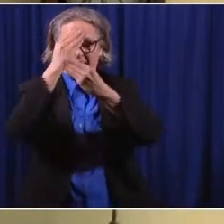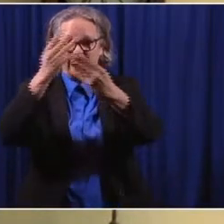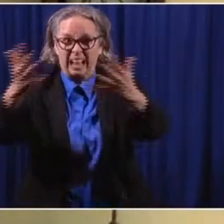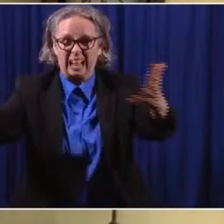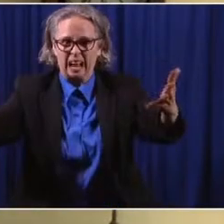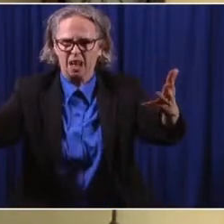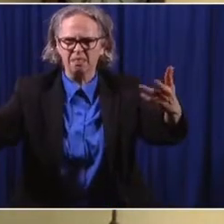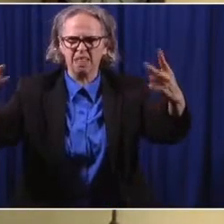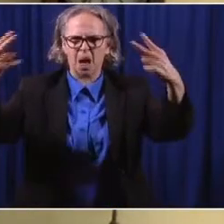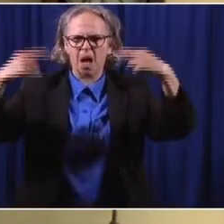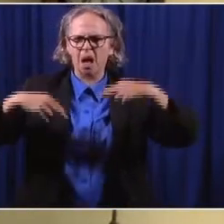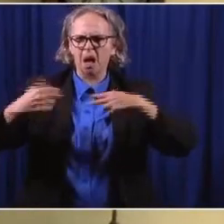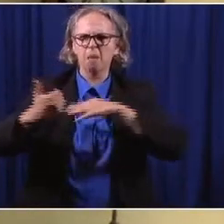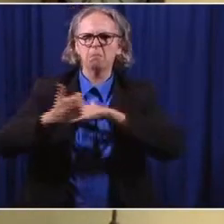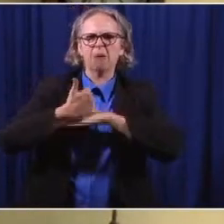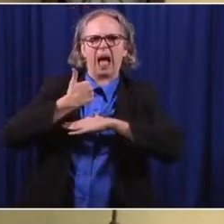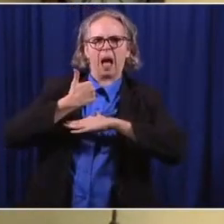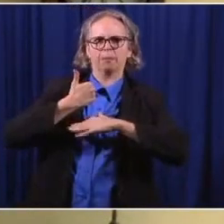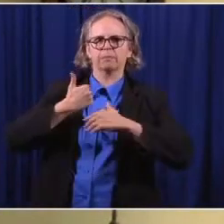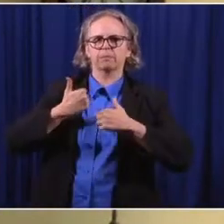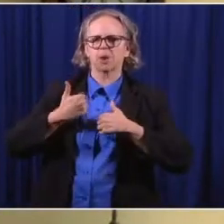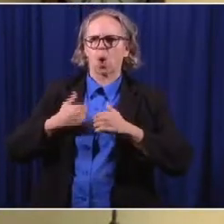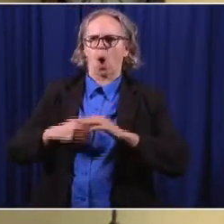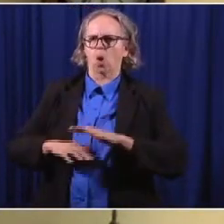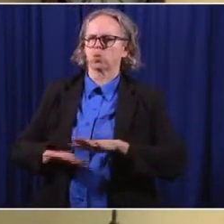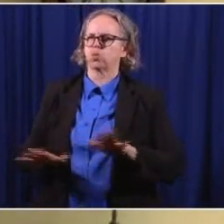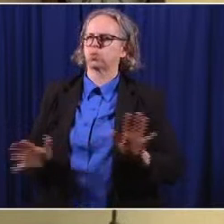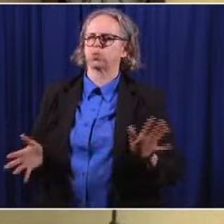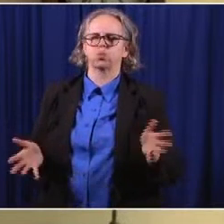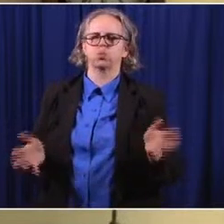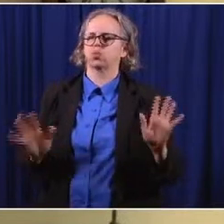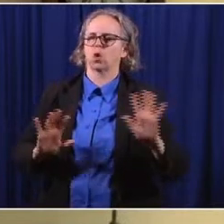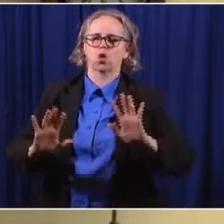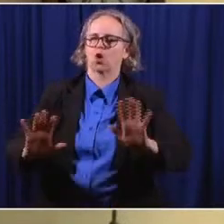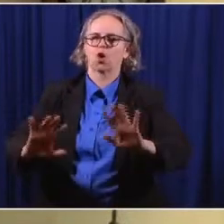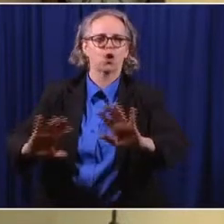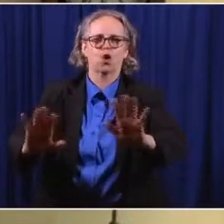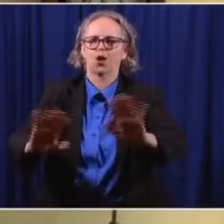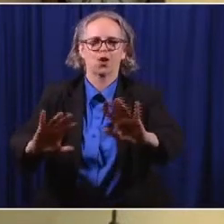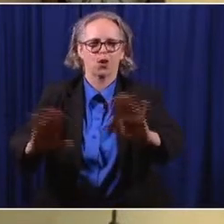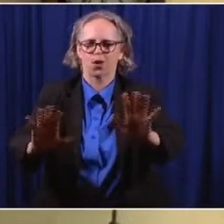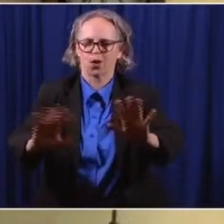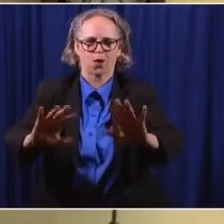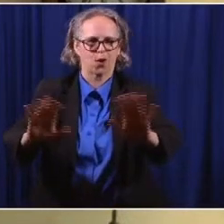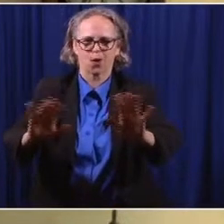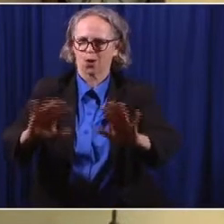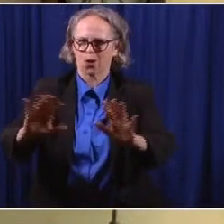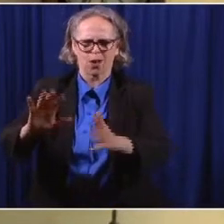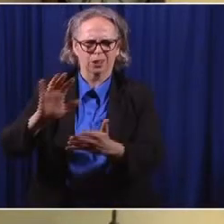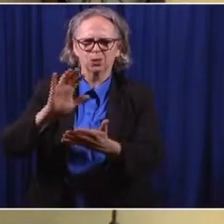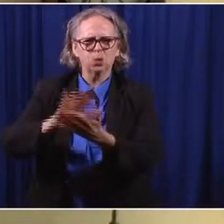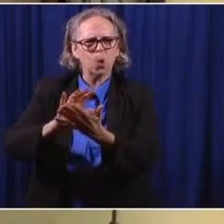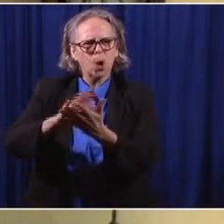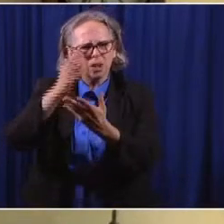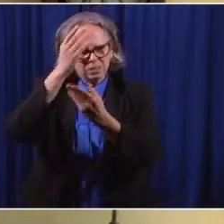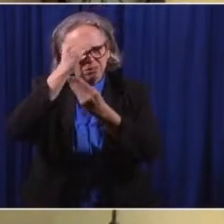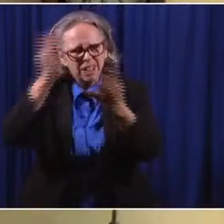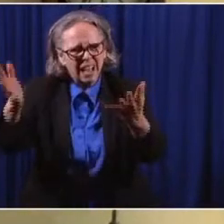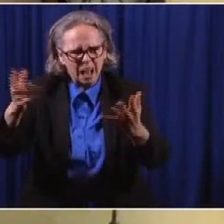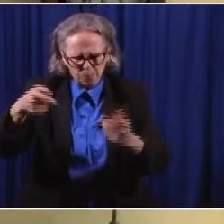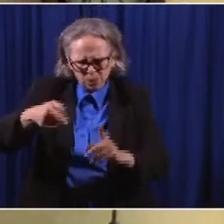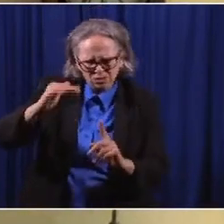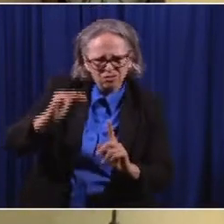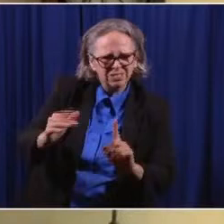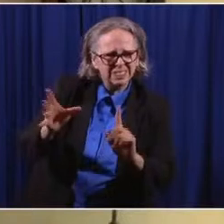COVID should not be considered as being bad schools or not doing their job. It means they are doing their job.